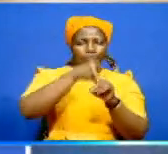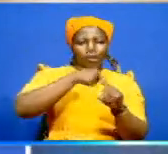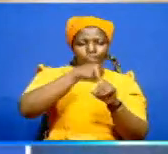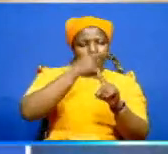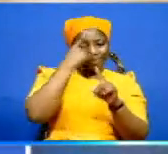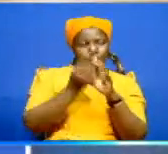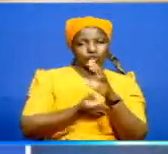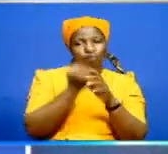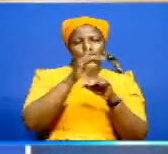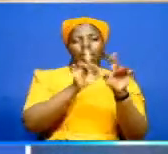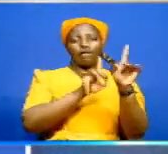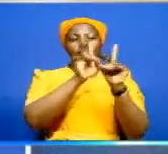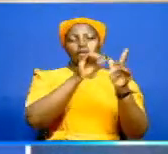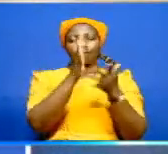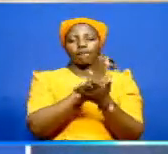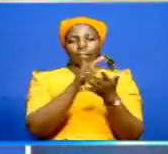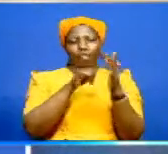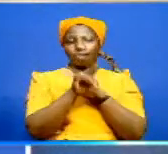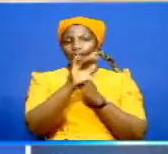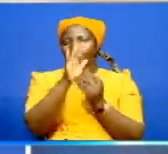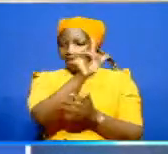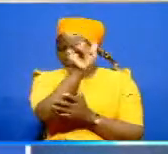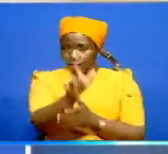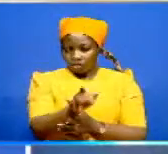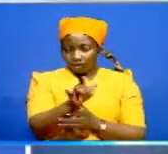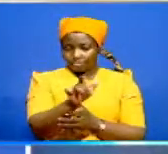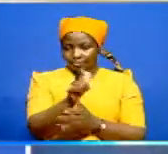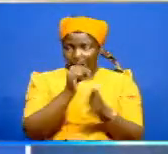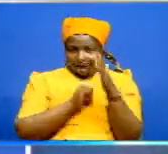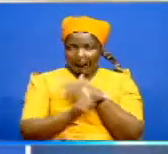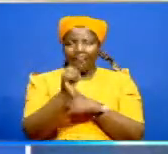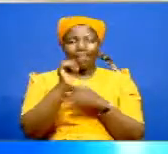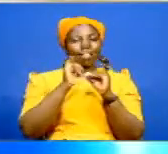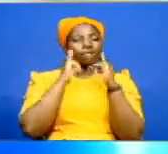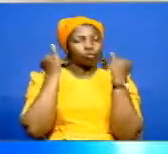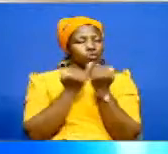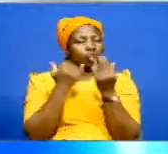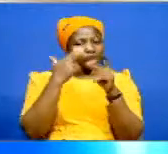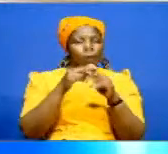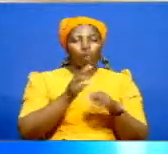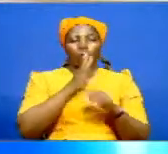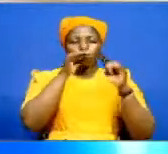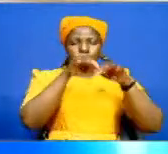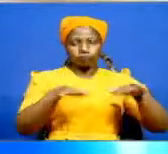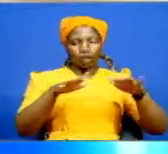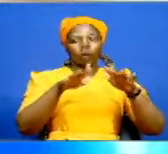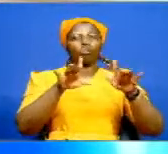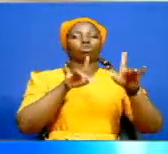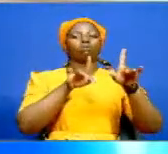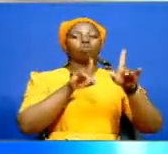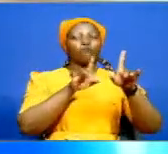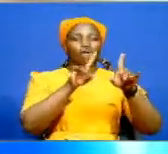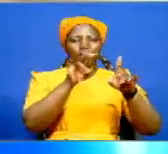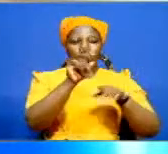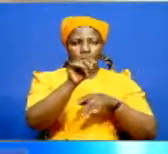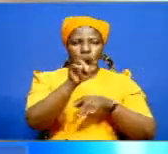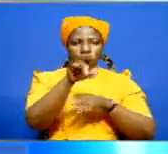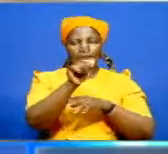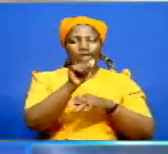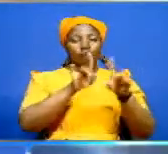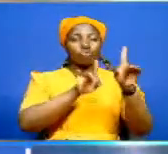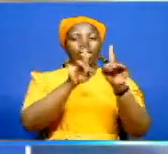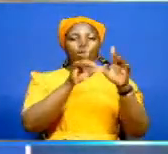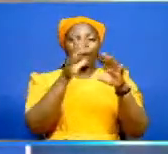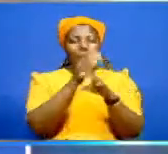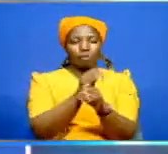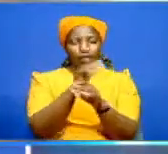growth tourism sector in the region. Under the body dubbed Lake Victoria Tourism Association, the counties have outlined